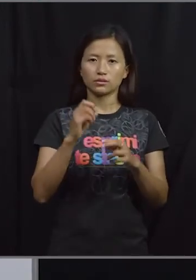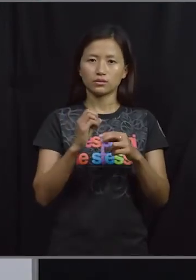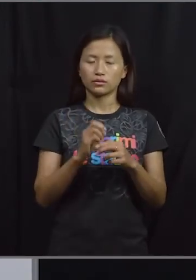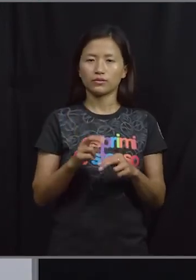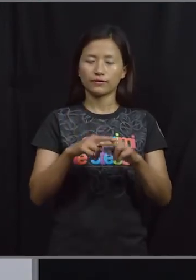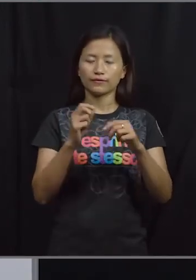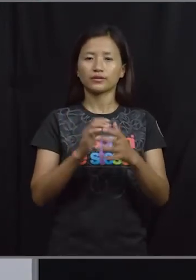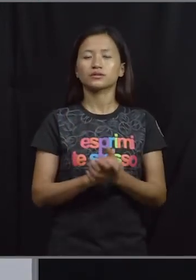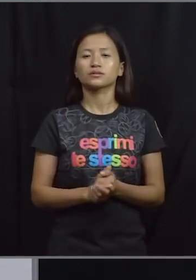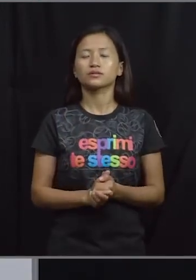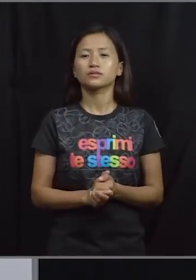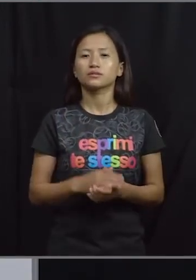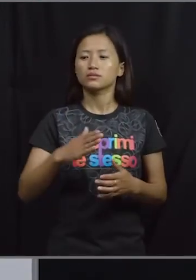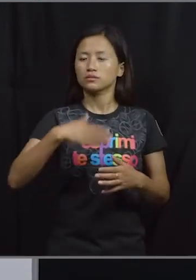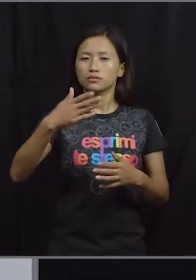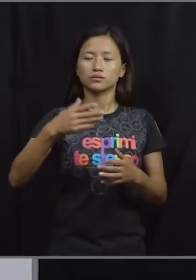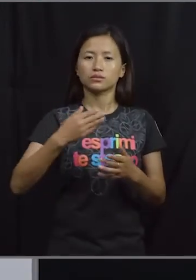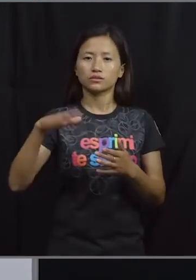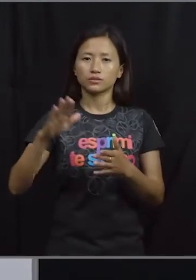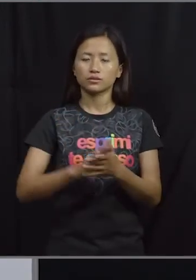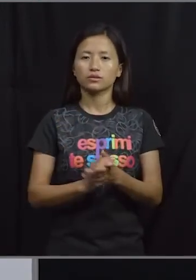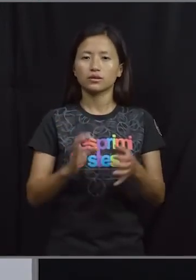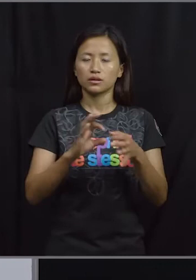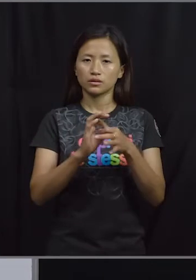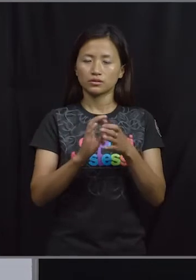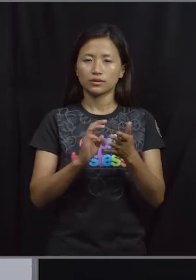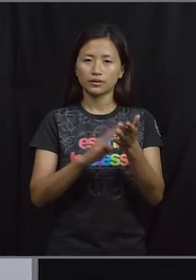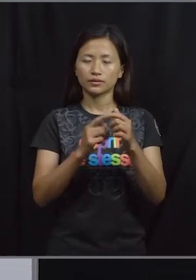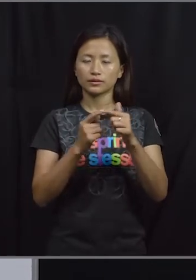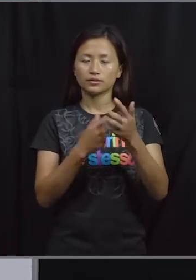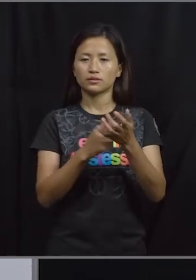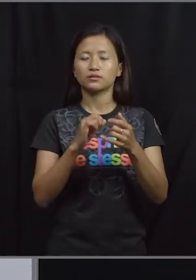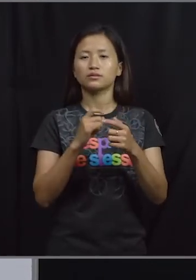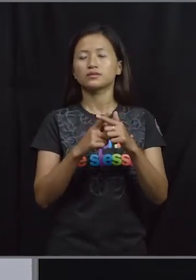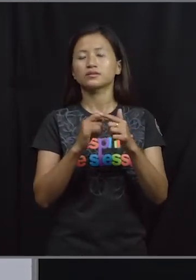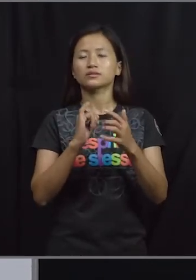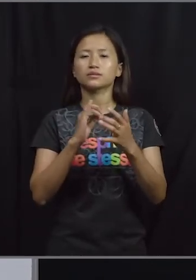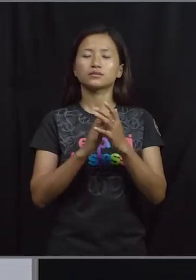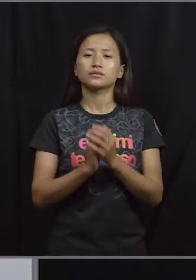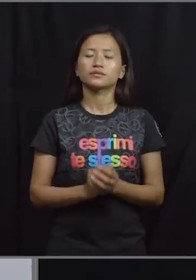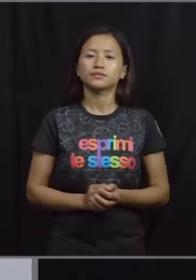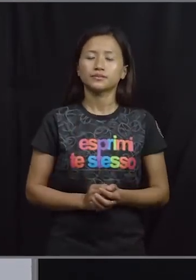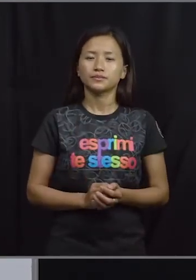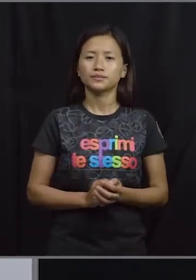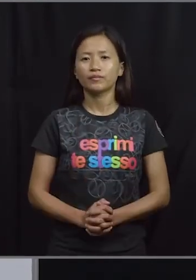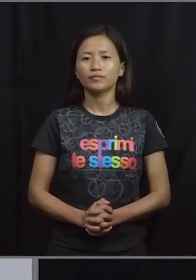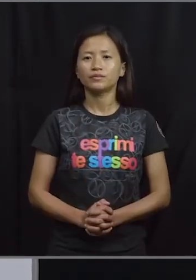Okay, then we will go to the adjoint of a matrix, right?